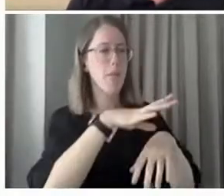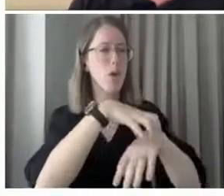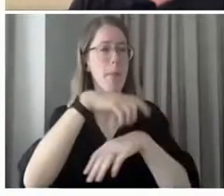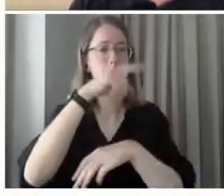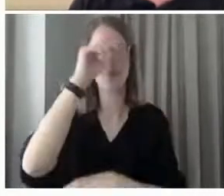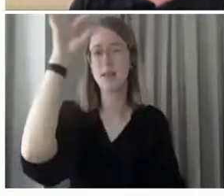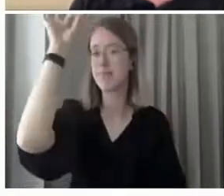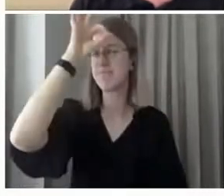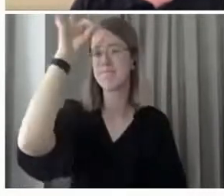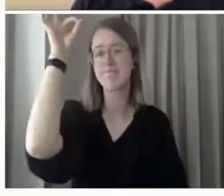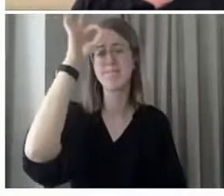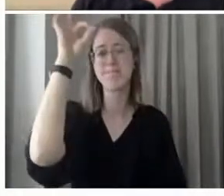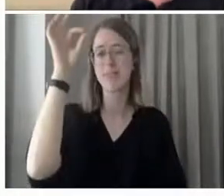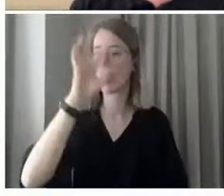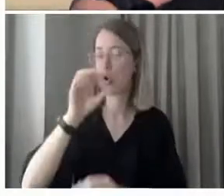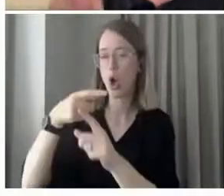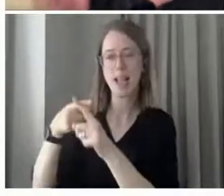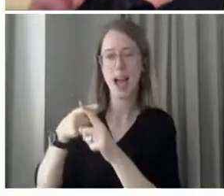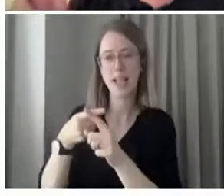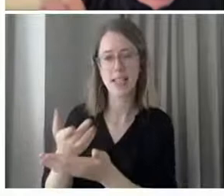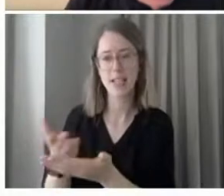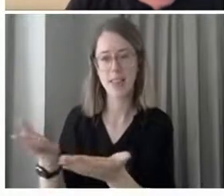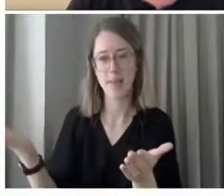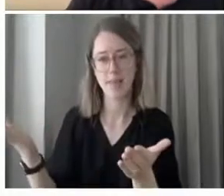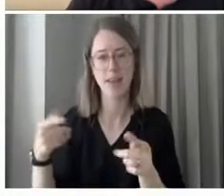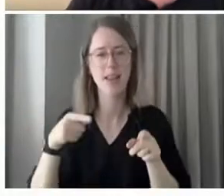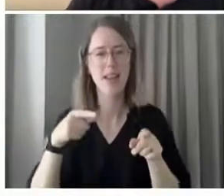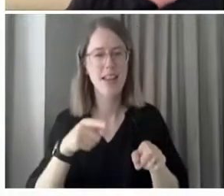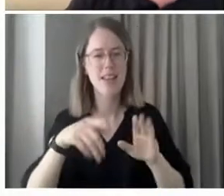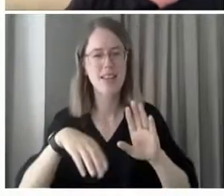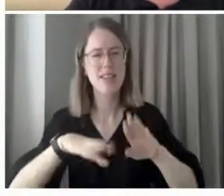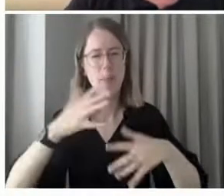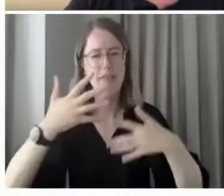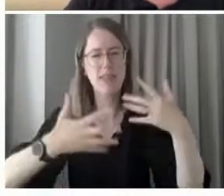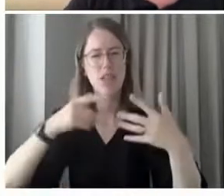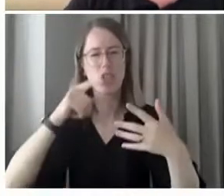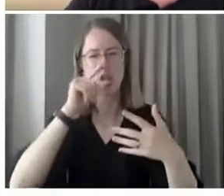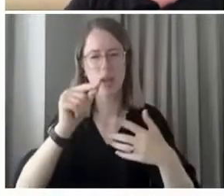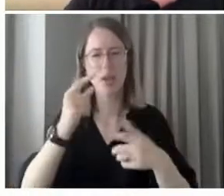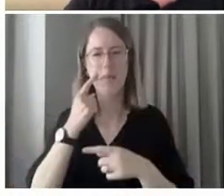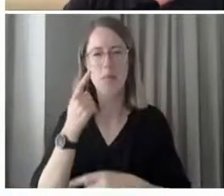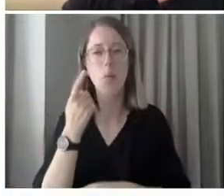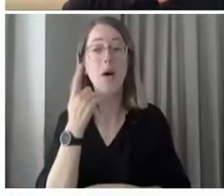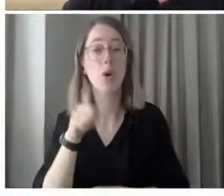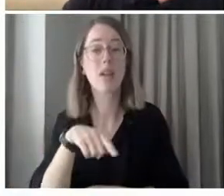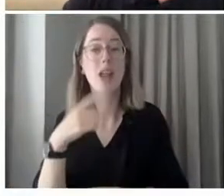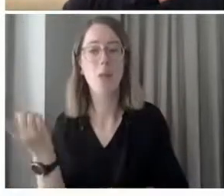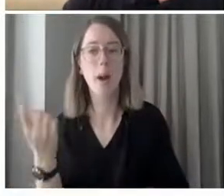this and are not targeting them. So this is the kind of data you can pull out. Let me show you another one.